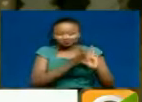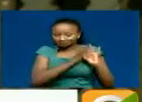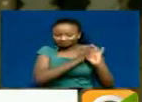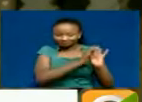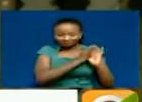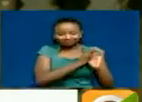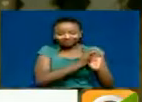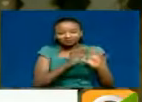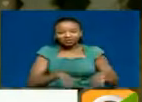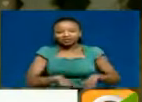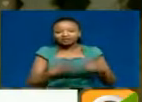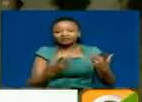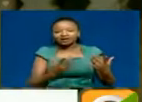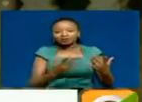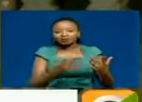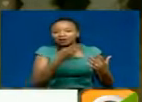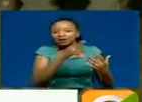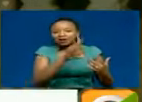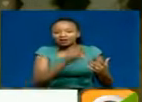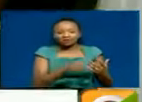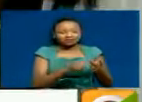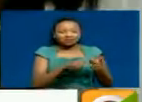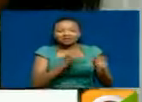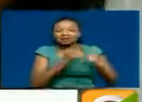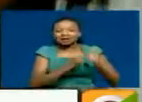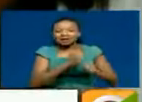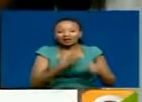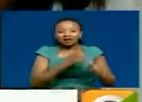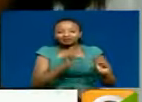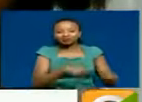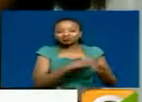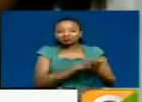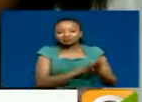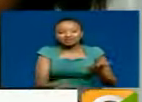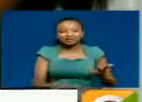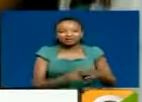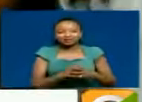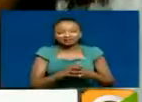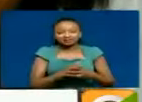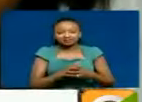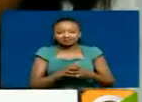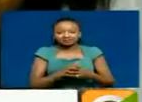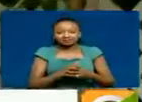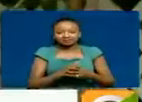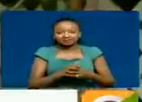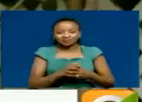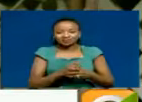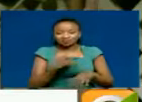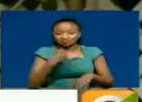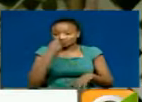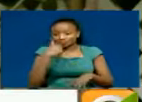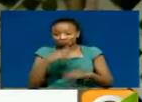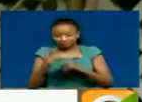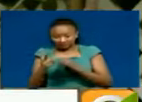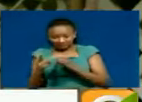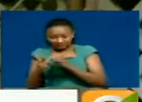we live in huts, you know, we run around barefoot in the hot sun, and then by 7 years old, I was put in a